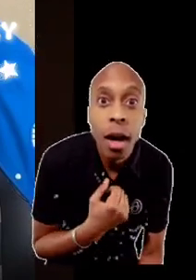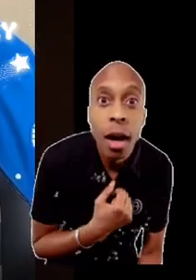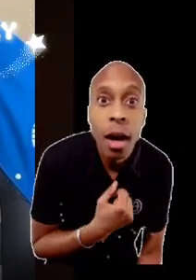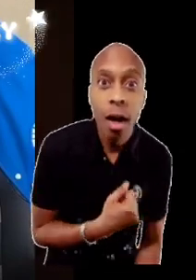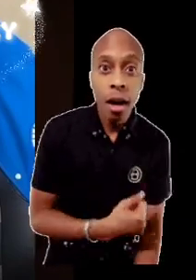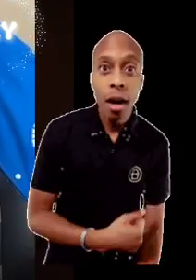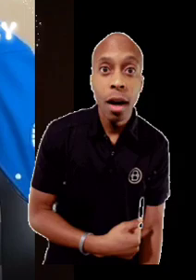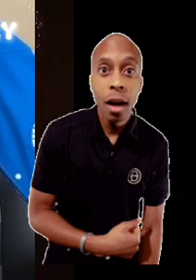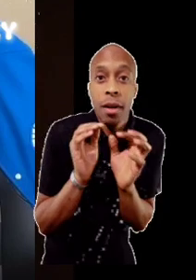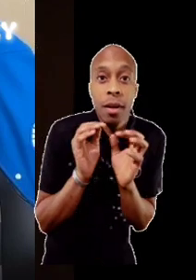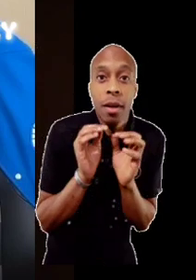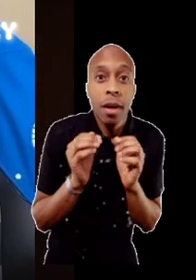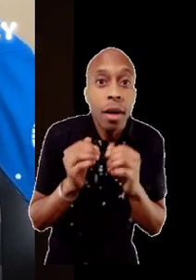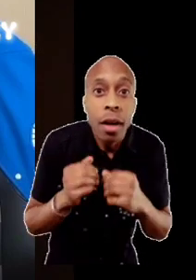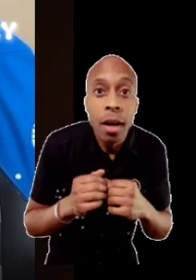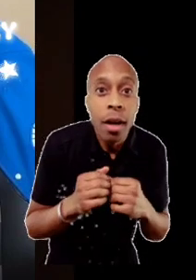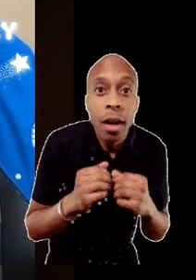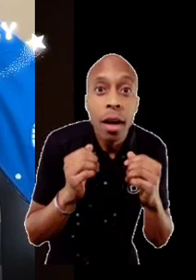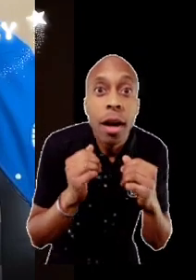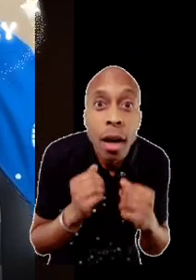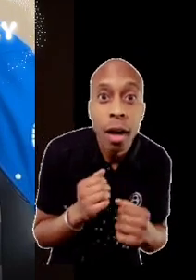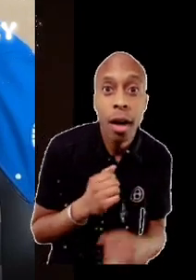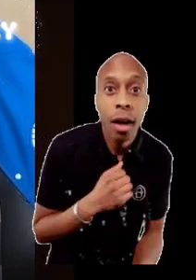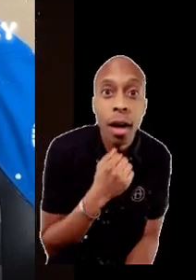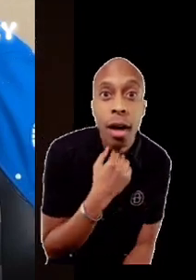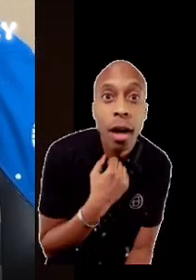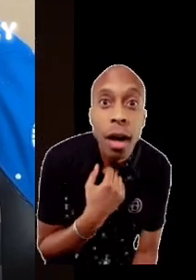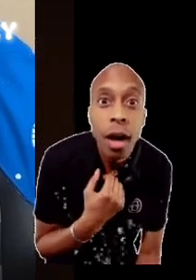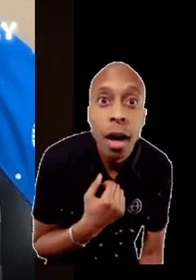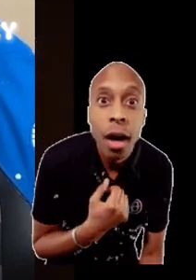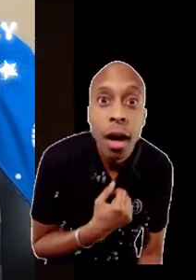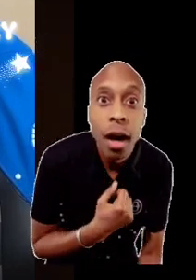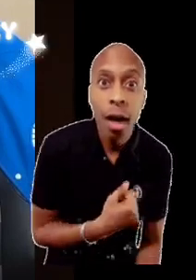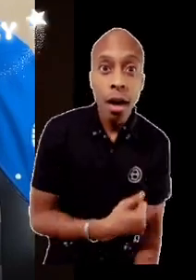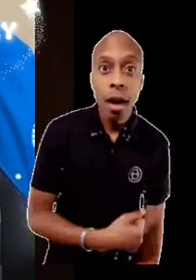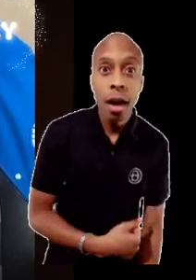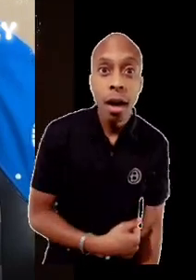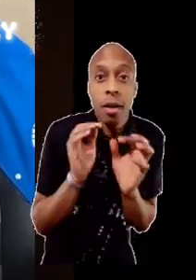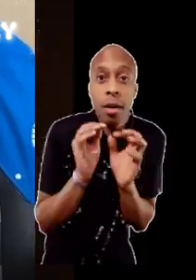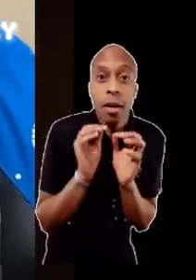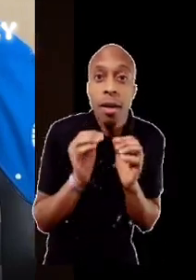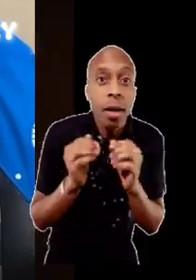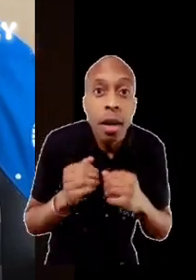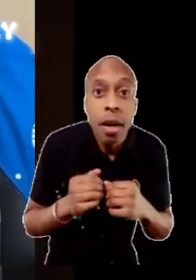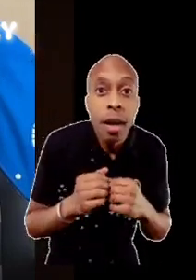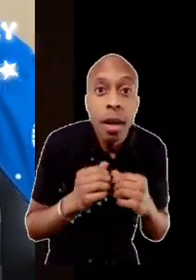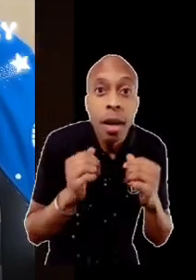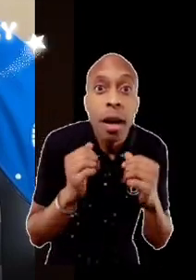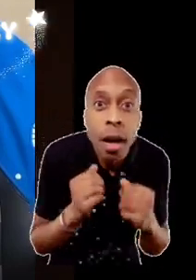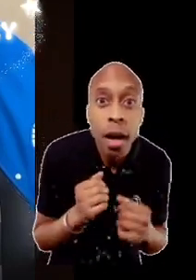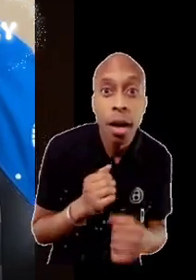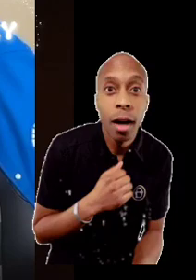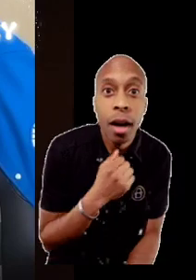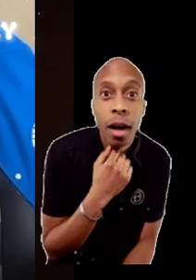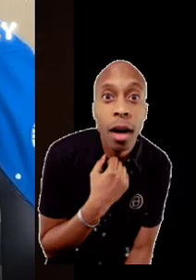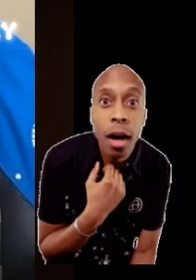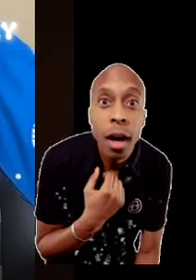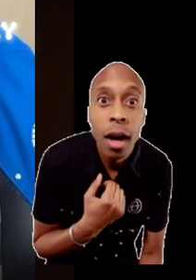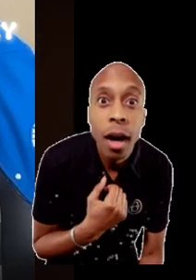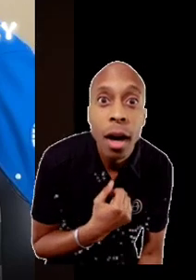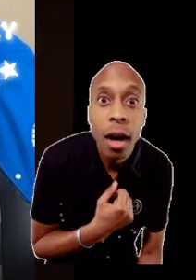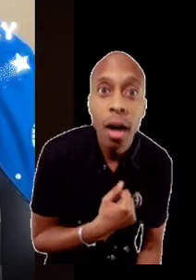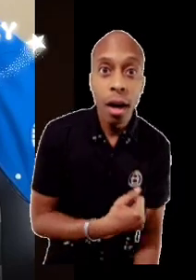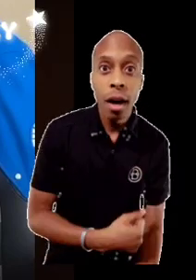Somehow no worse than Diddy. Hey. True. Somehow no I look the same thing. Look at him. Look at him.